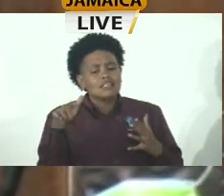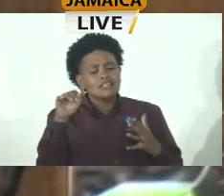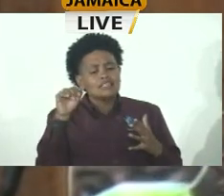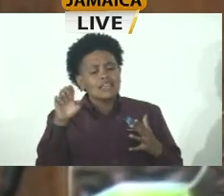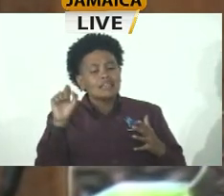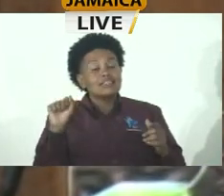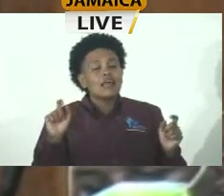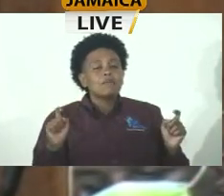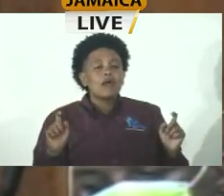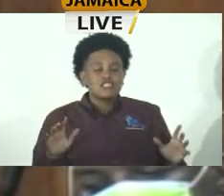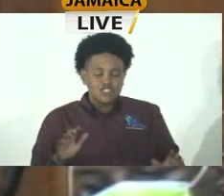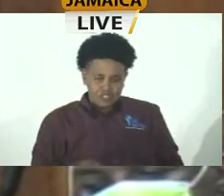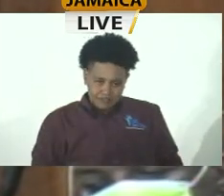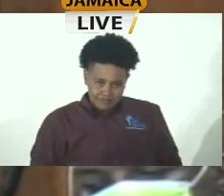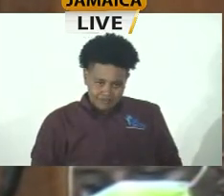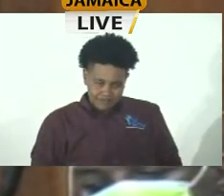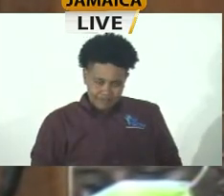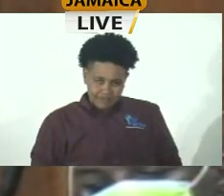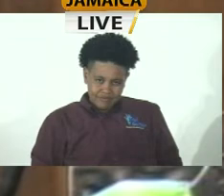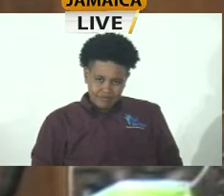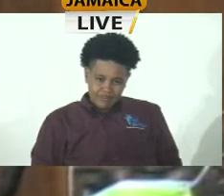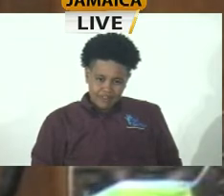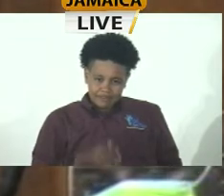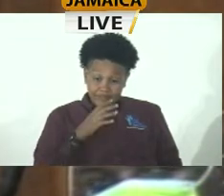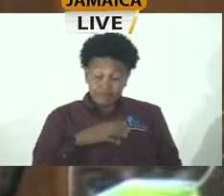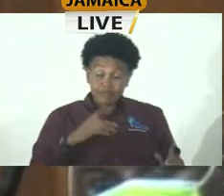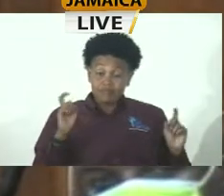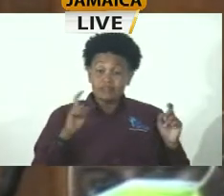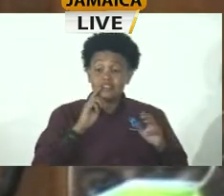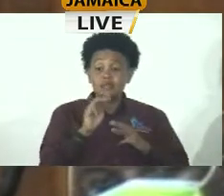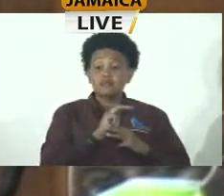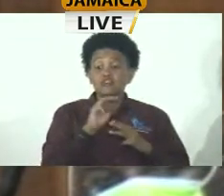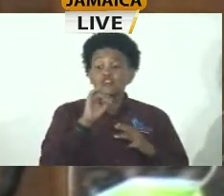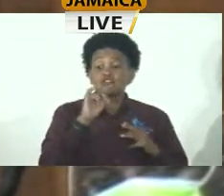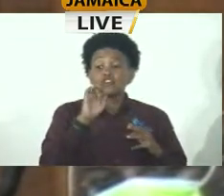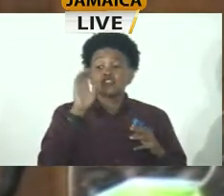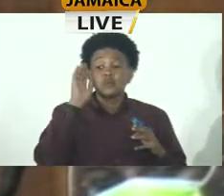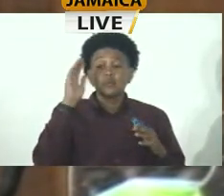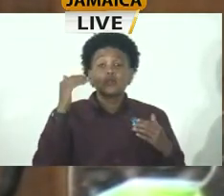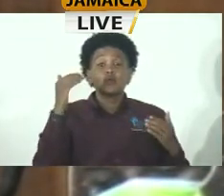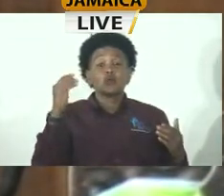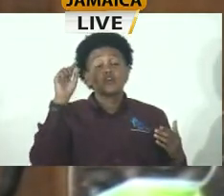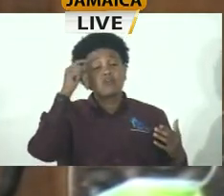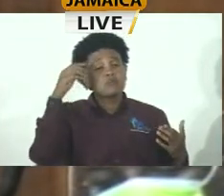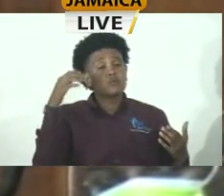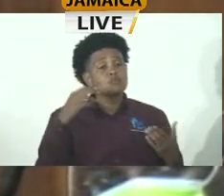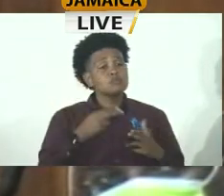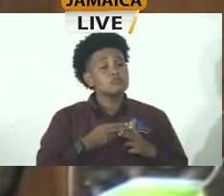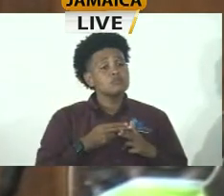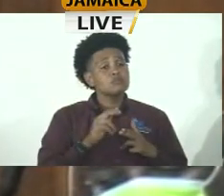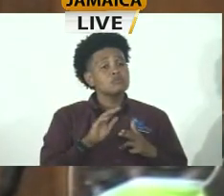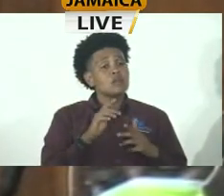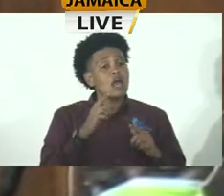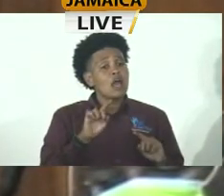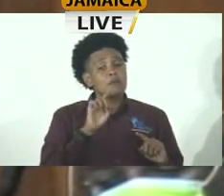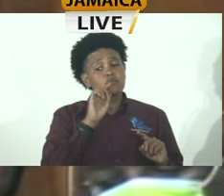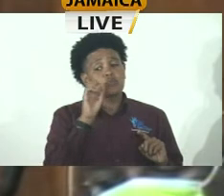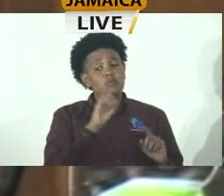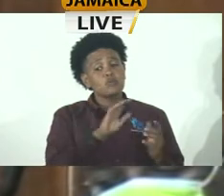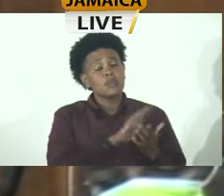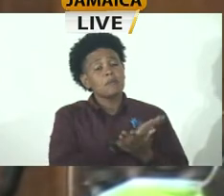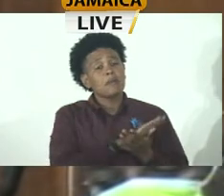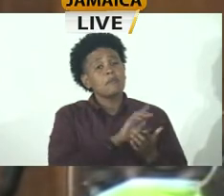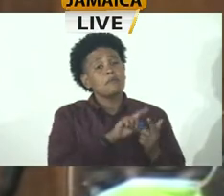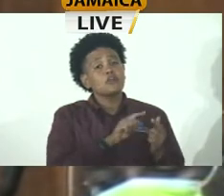dealt with so madam speaker the minister of justice will be going to cabinets shortly to put a paper and a